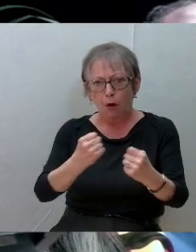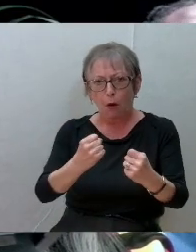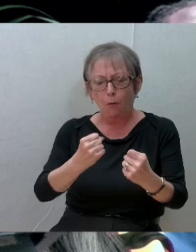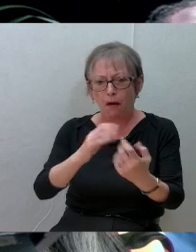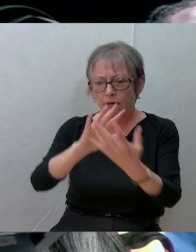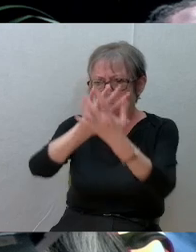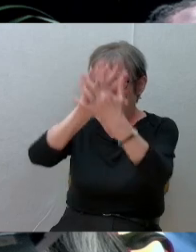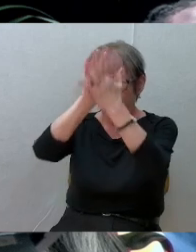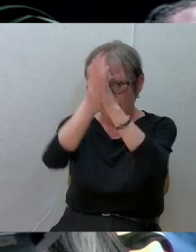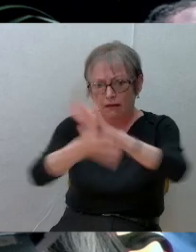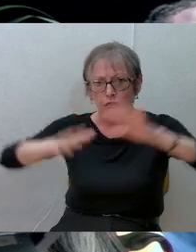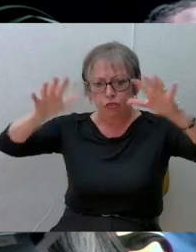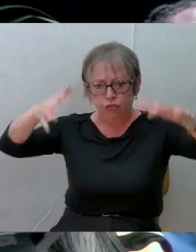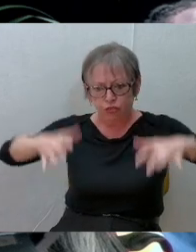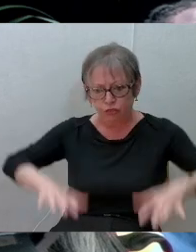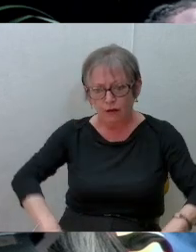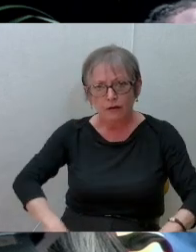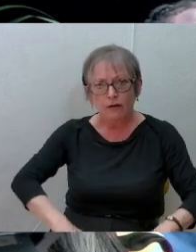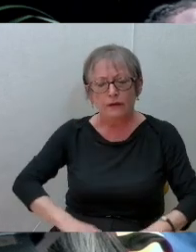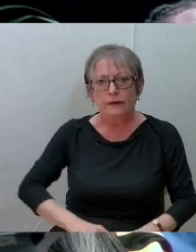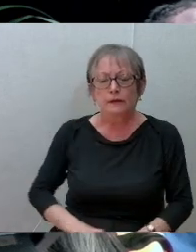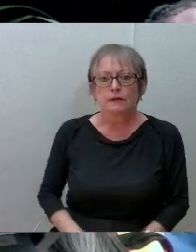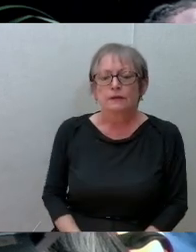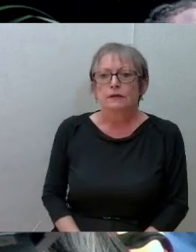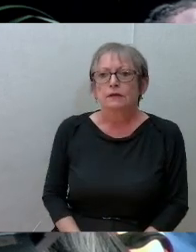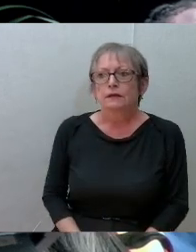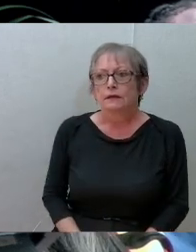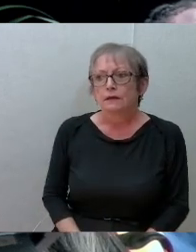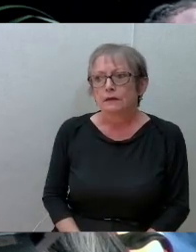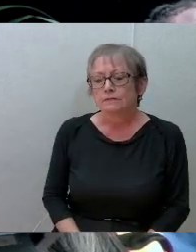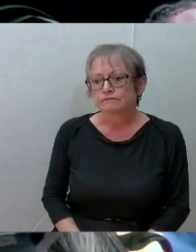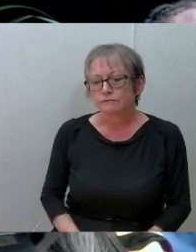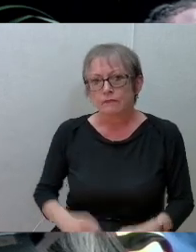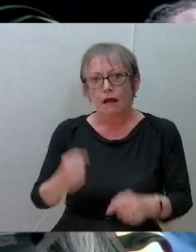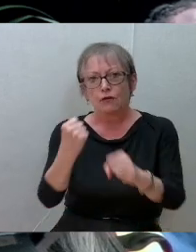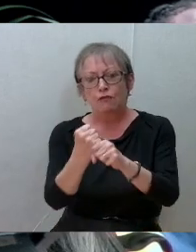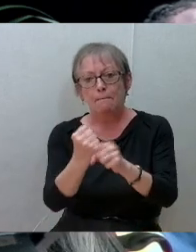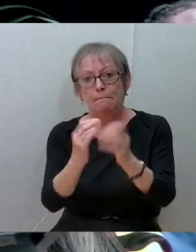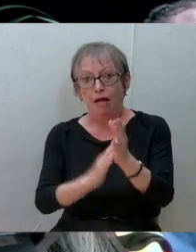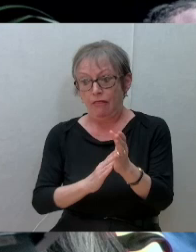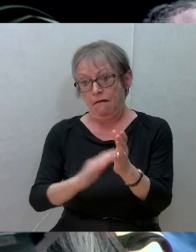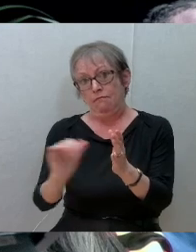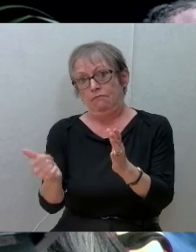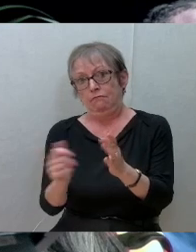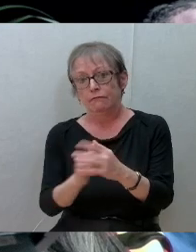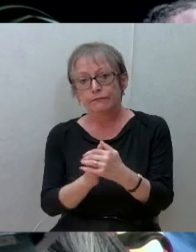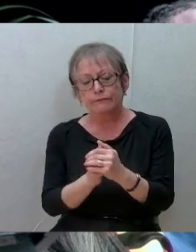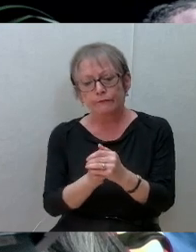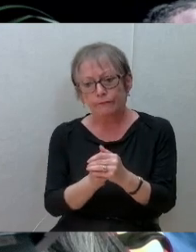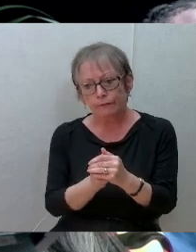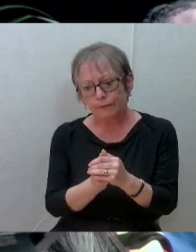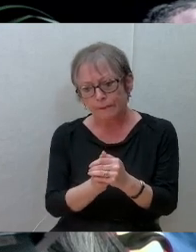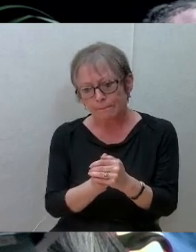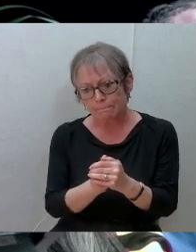debris started falling. And our grandmother was next to us, and she